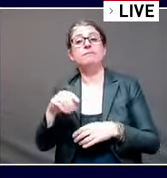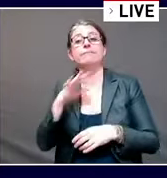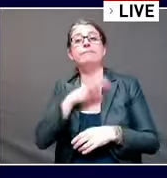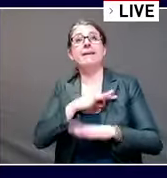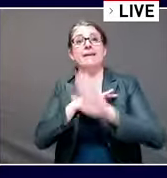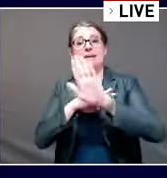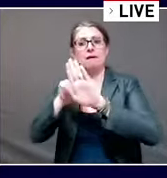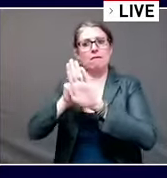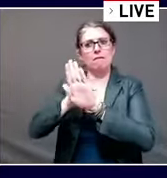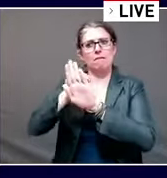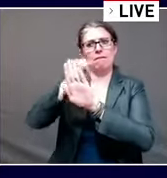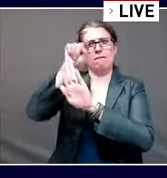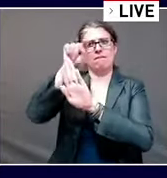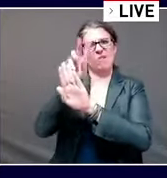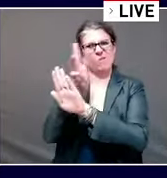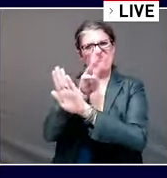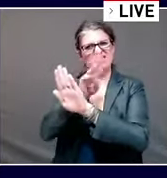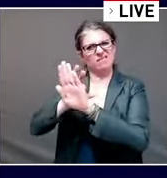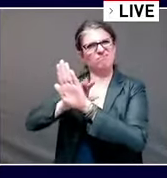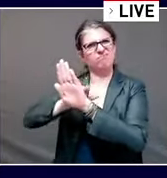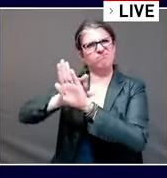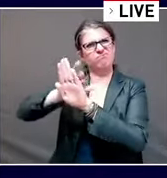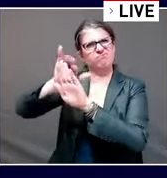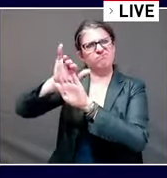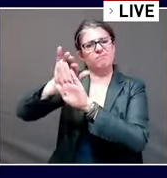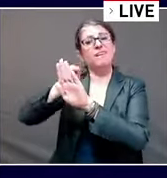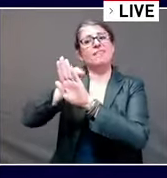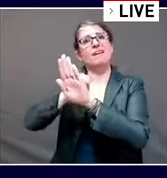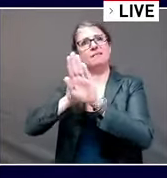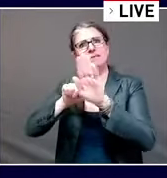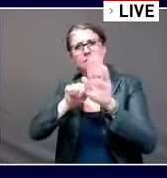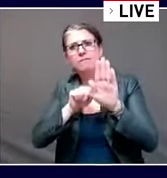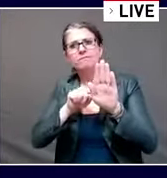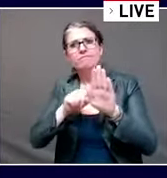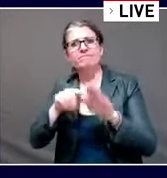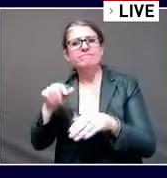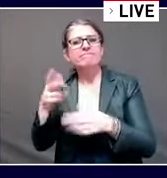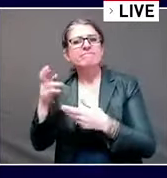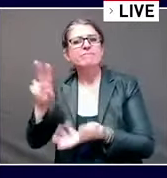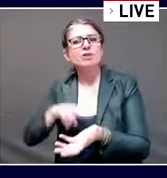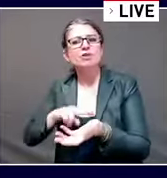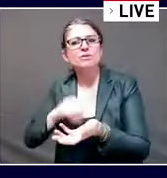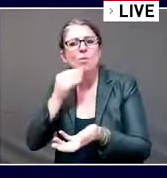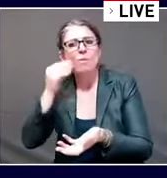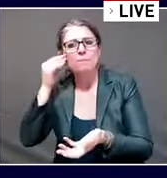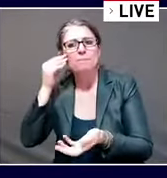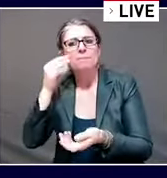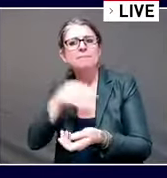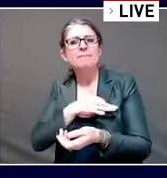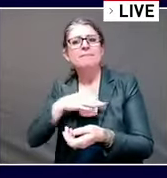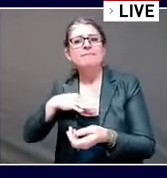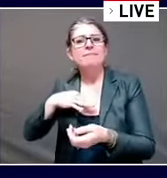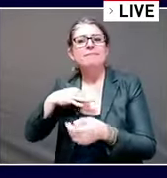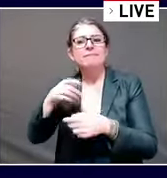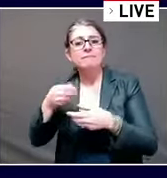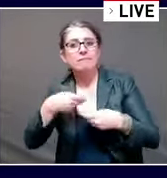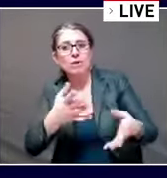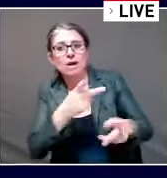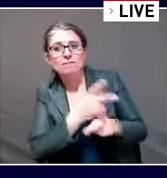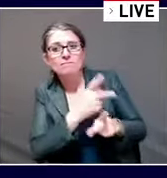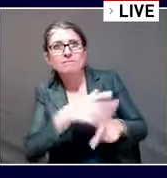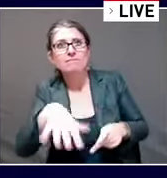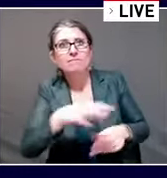last 72 hours, it covers the waterfront. Long-term care, healthcare, schools, social clubs,